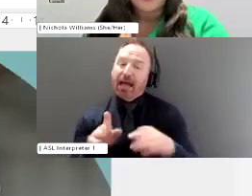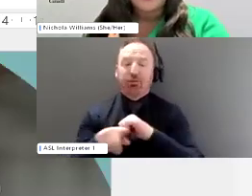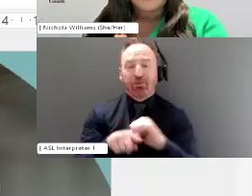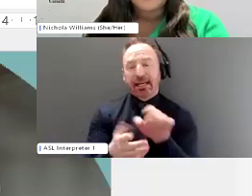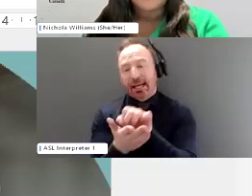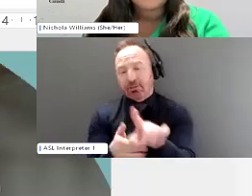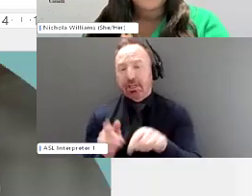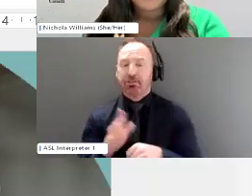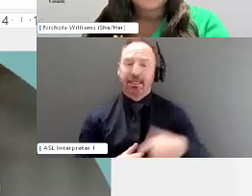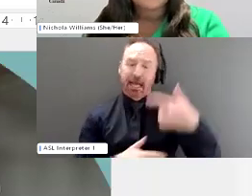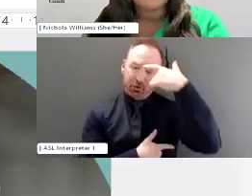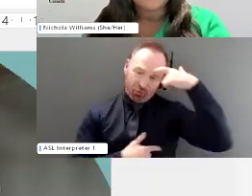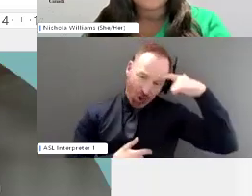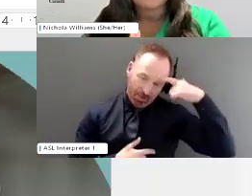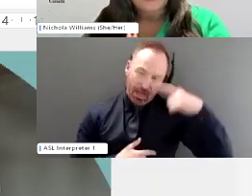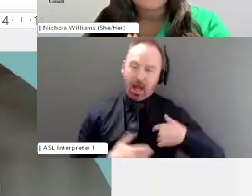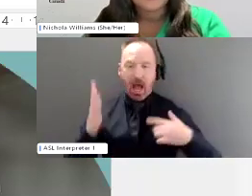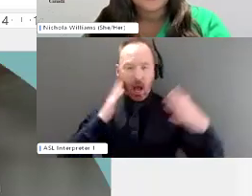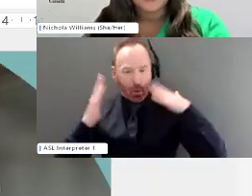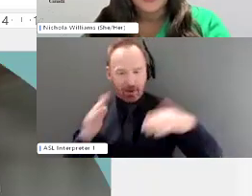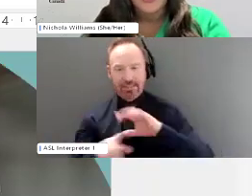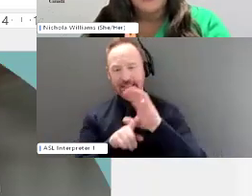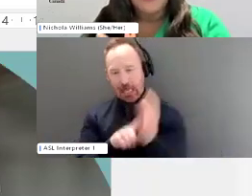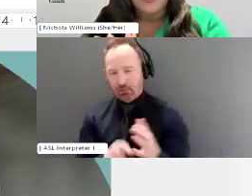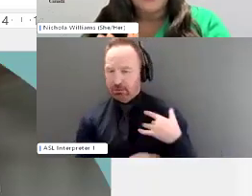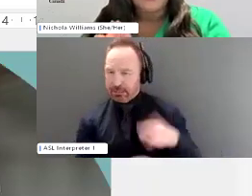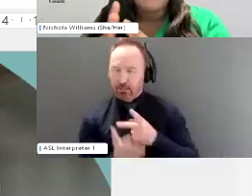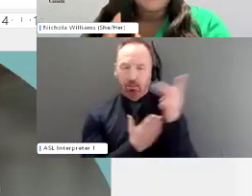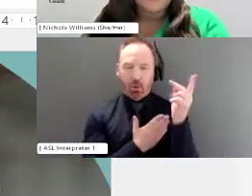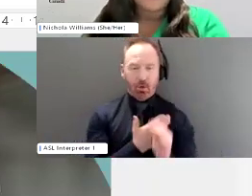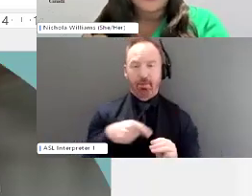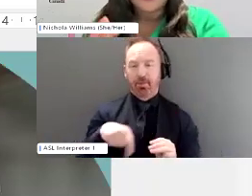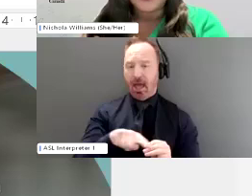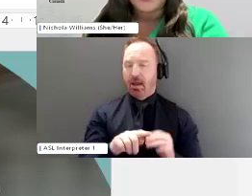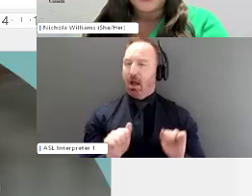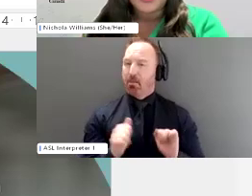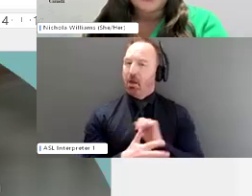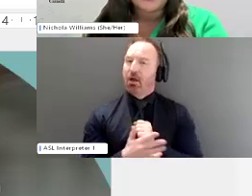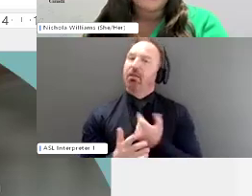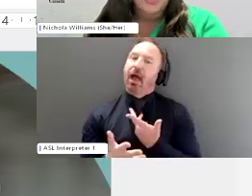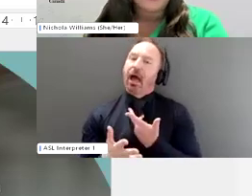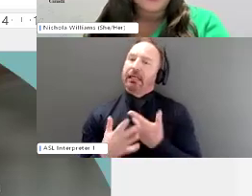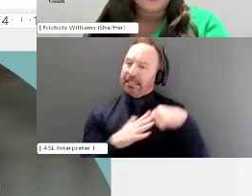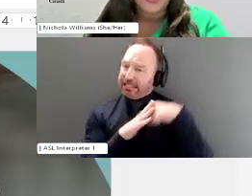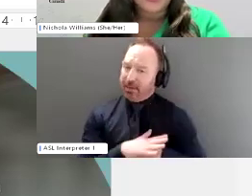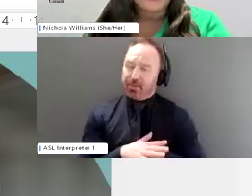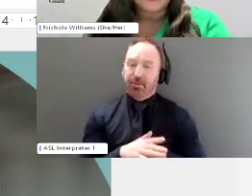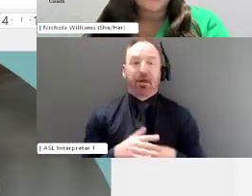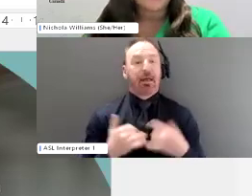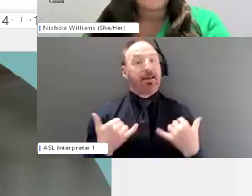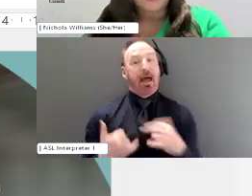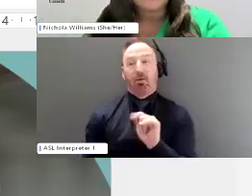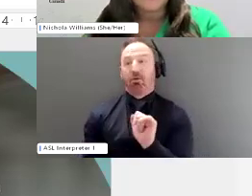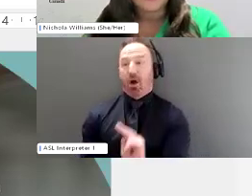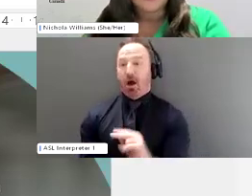programs that increase awareness and build capacity among financial institutions, nonprofit